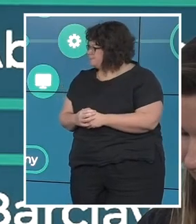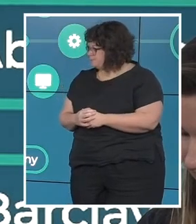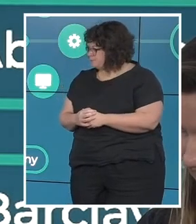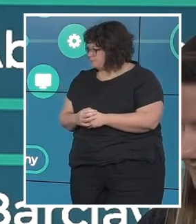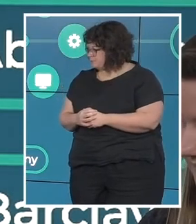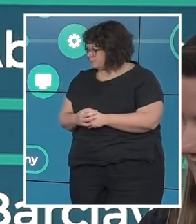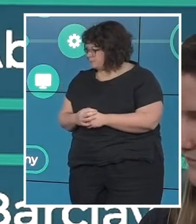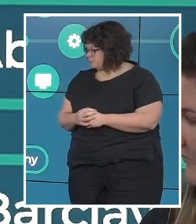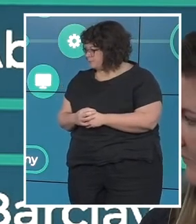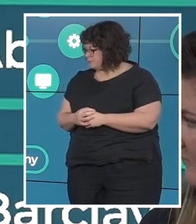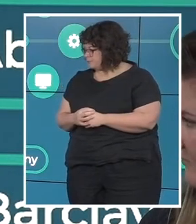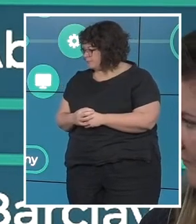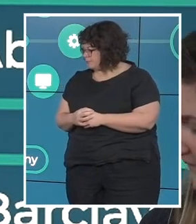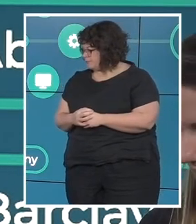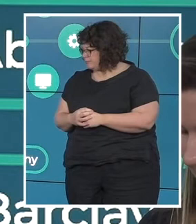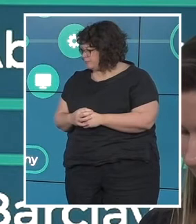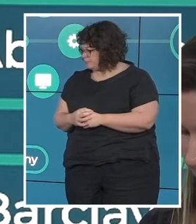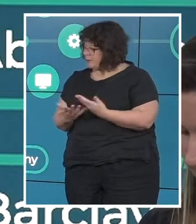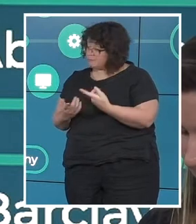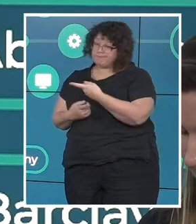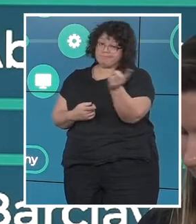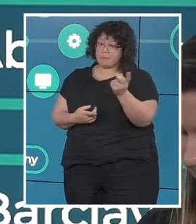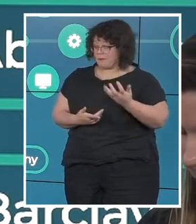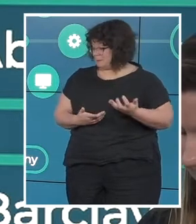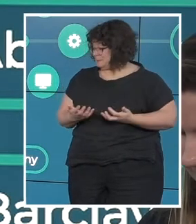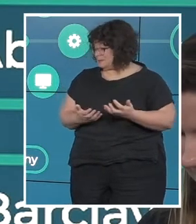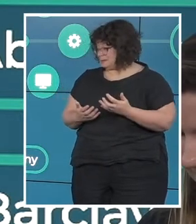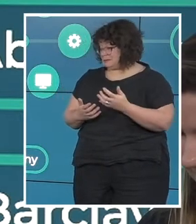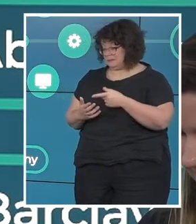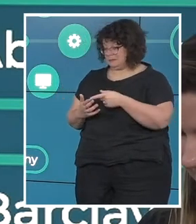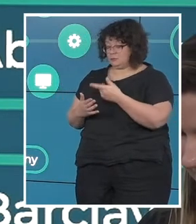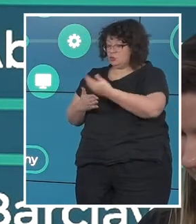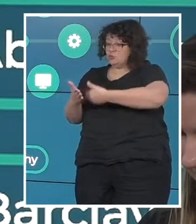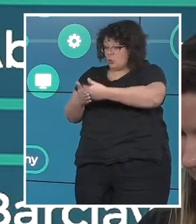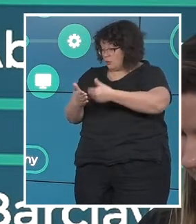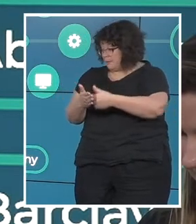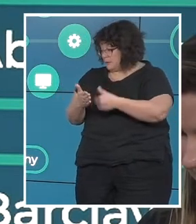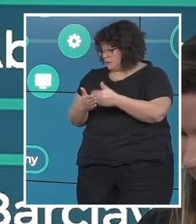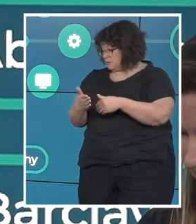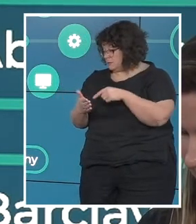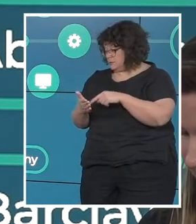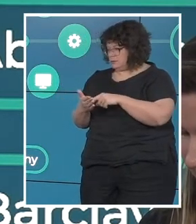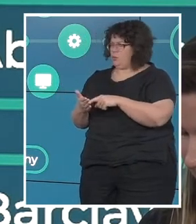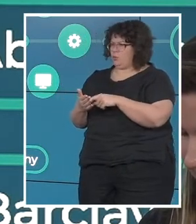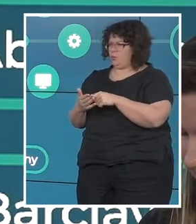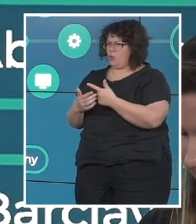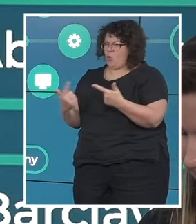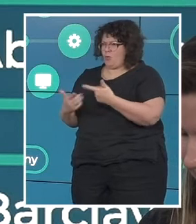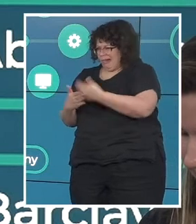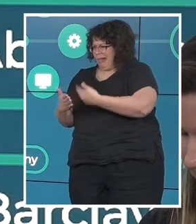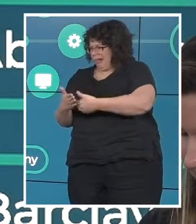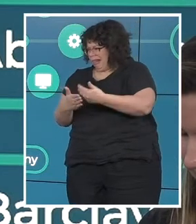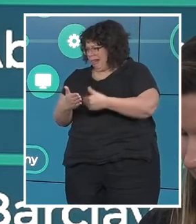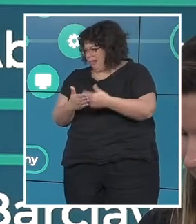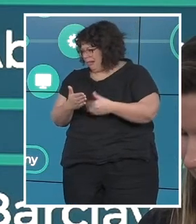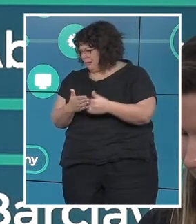create. So it's the primary way that they communicate with their customers and users, and it's the primary delivery method for information.